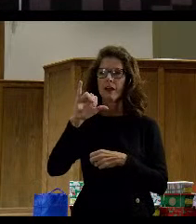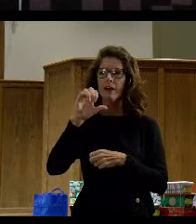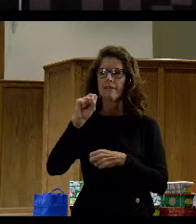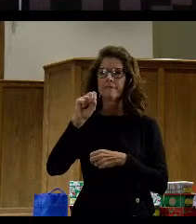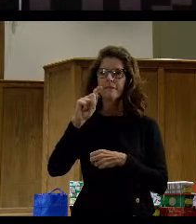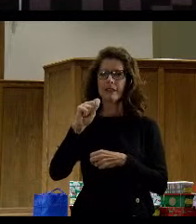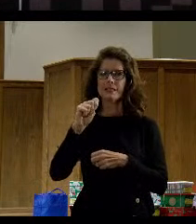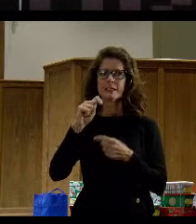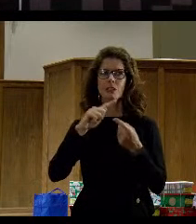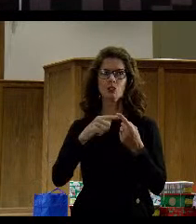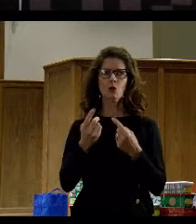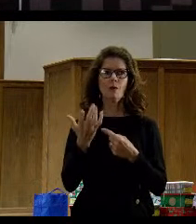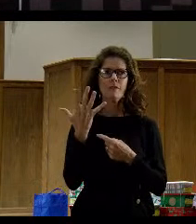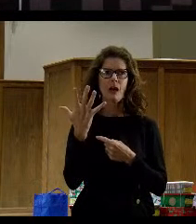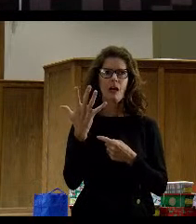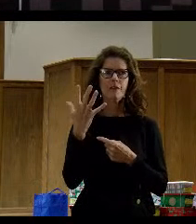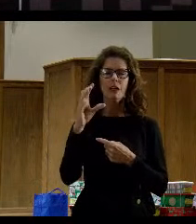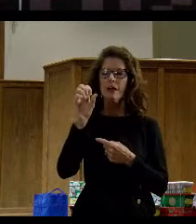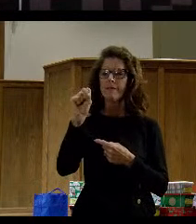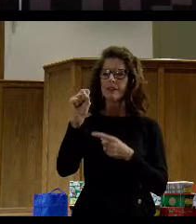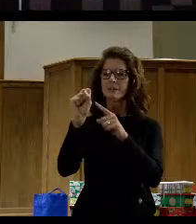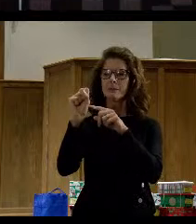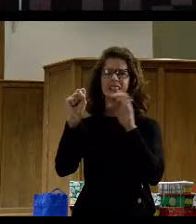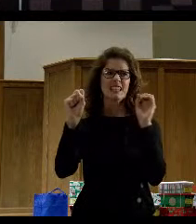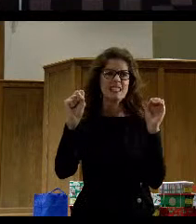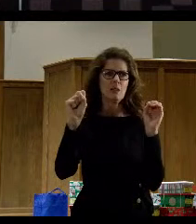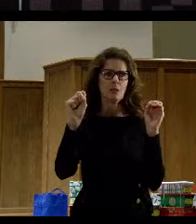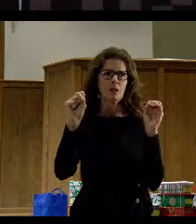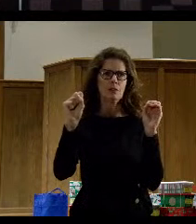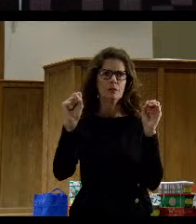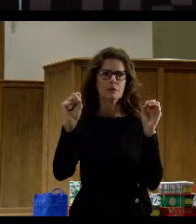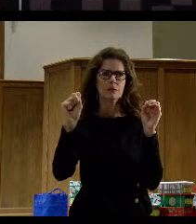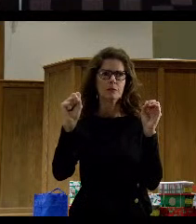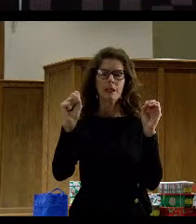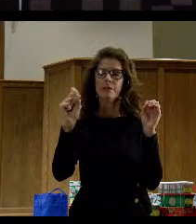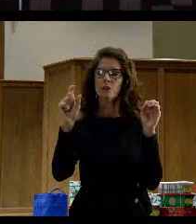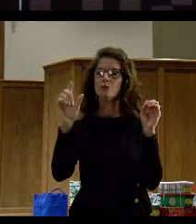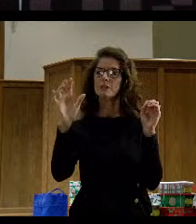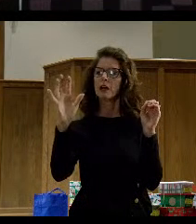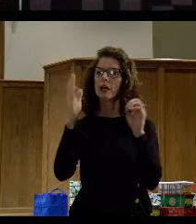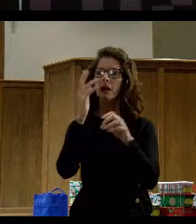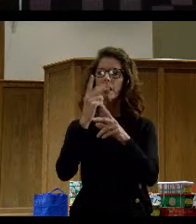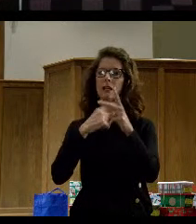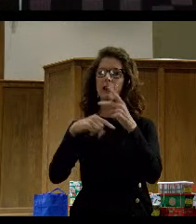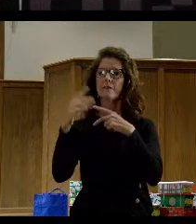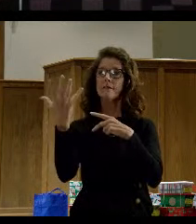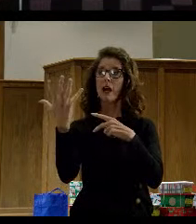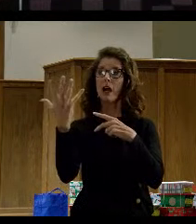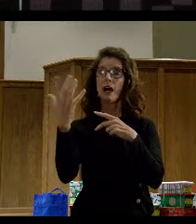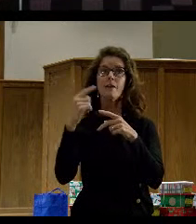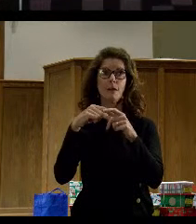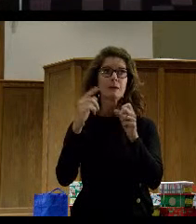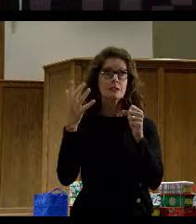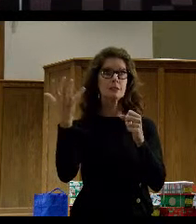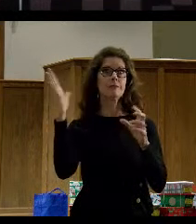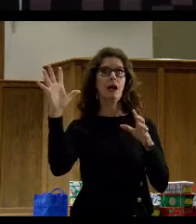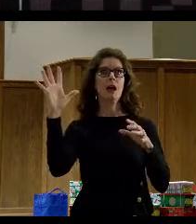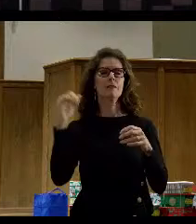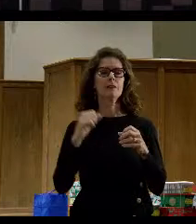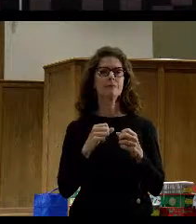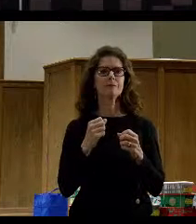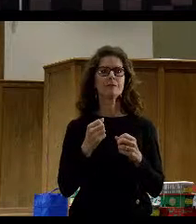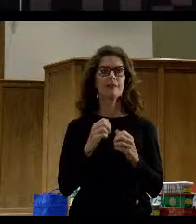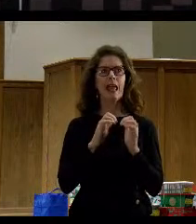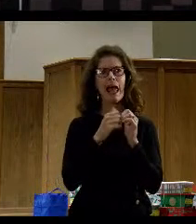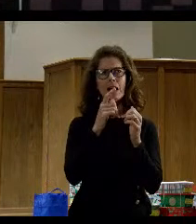If you give me a fist, that means 0. If you give me a 5, that means 5. So question number 1 is, how well